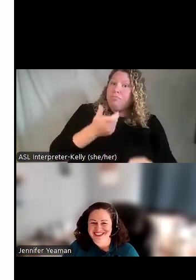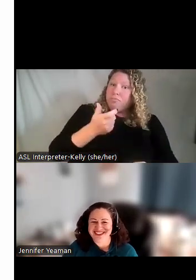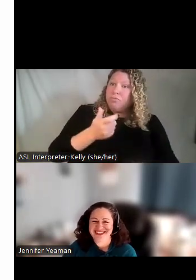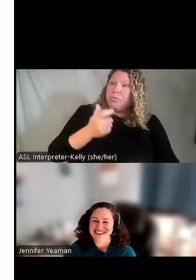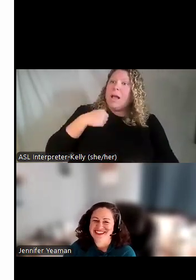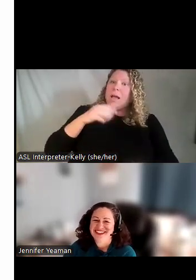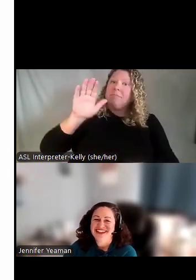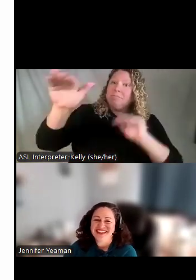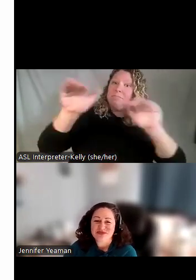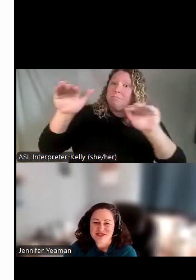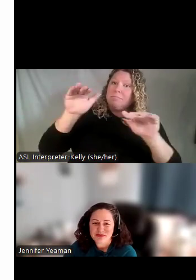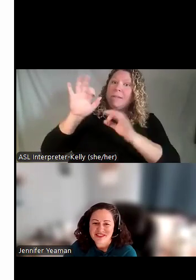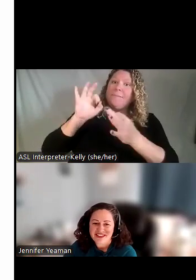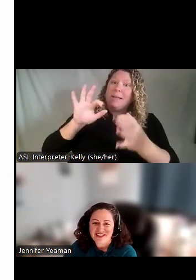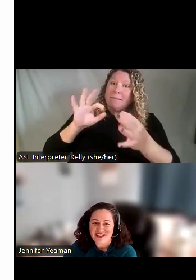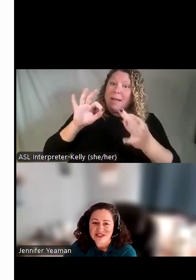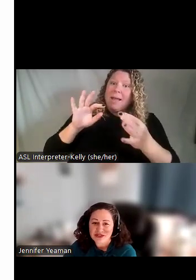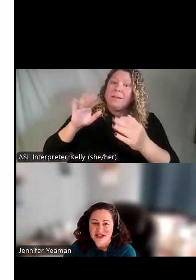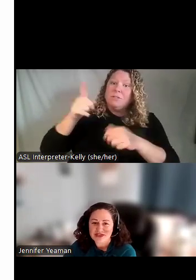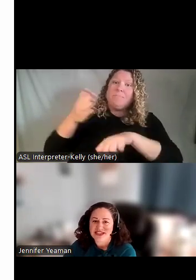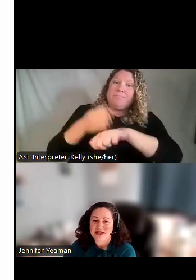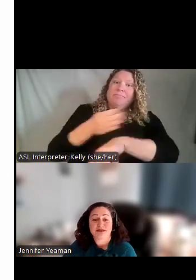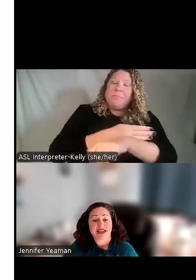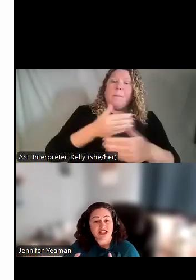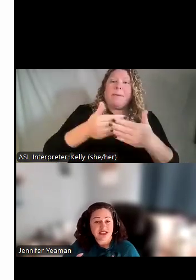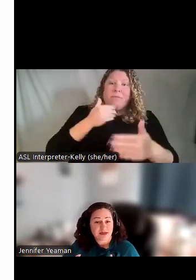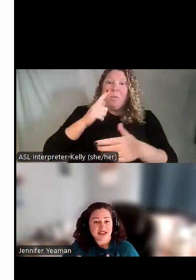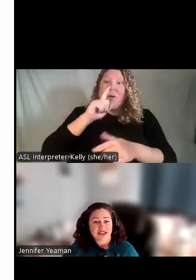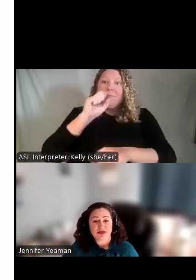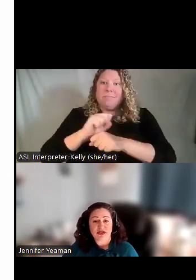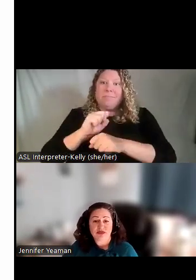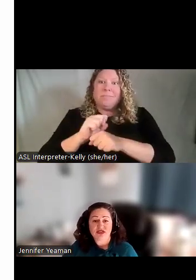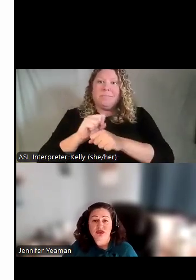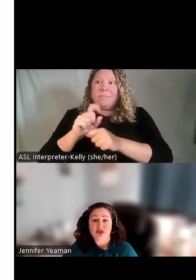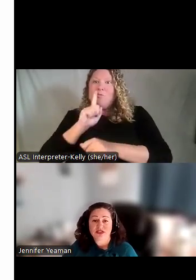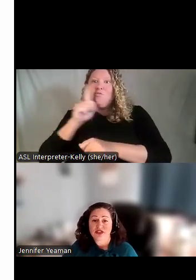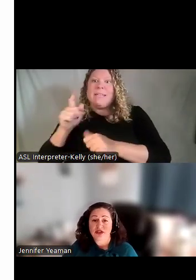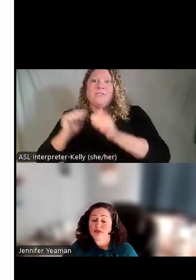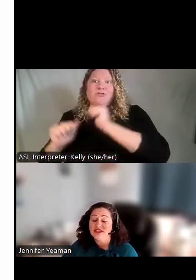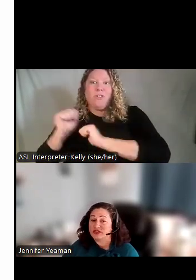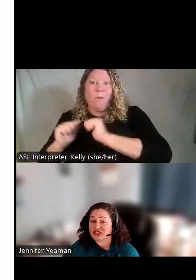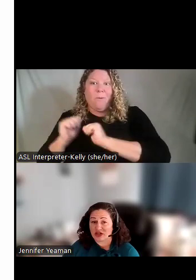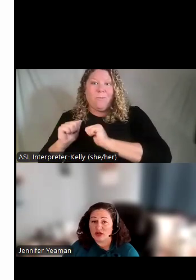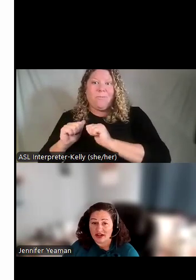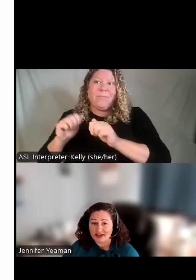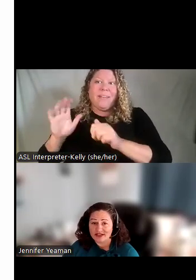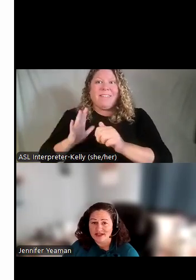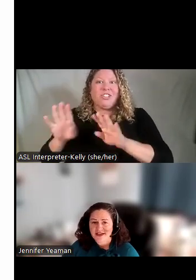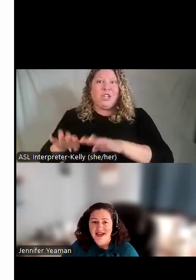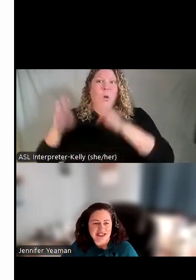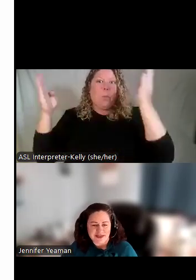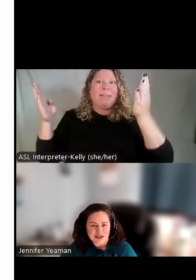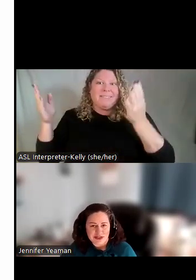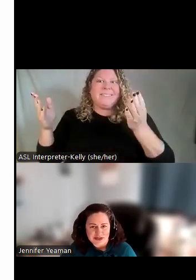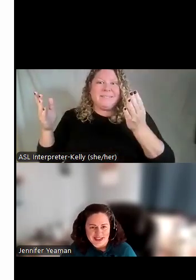the rehearsals. The preview period also allows the team to make adjustments before the musical officially opens to a general